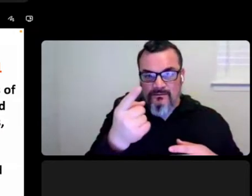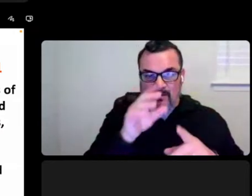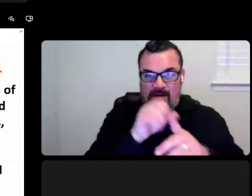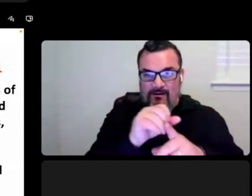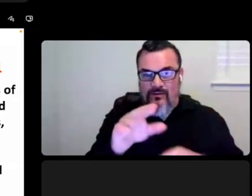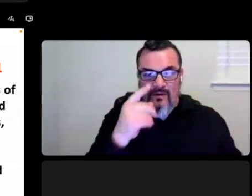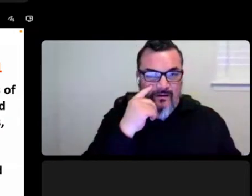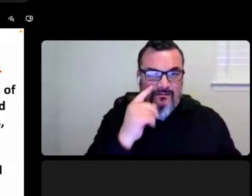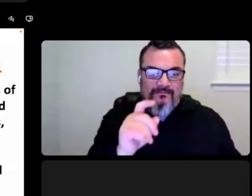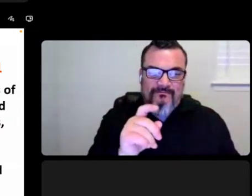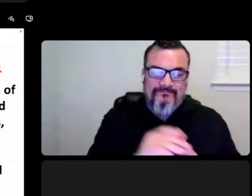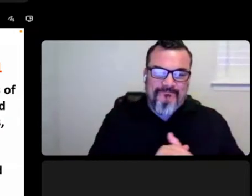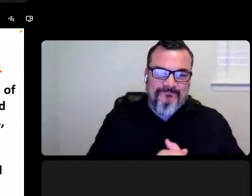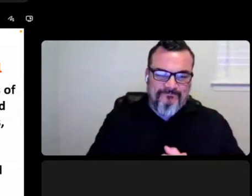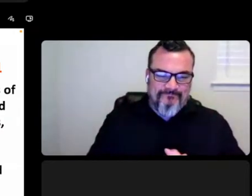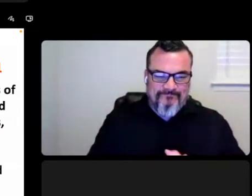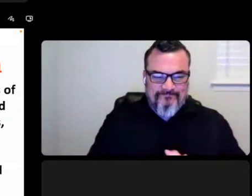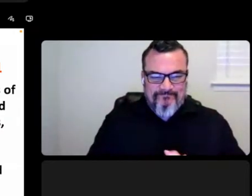eye?